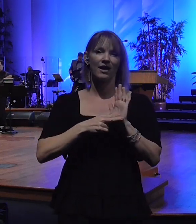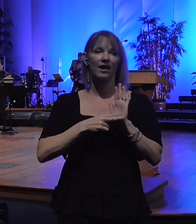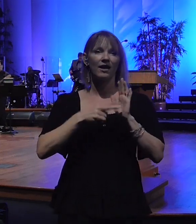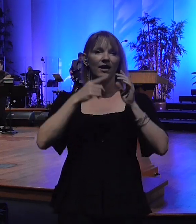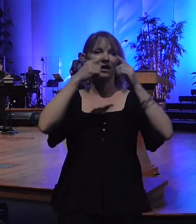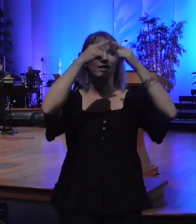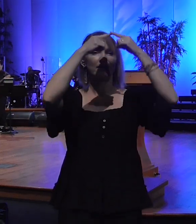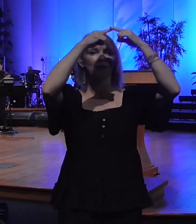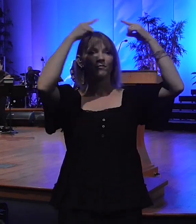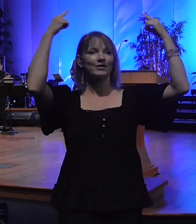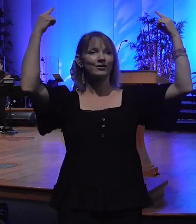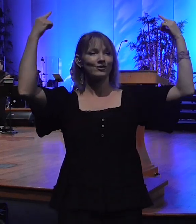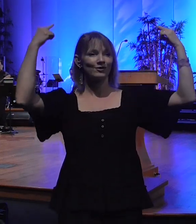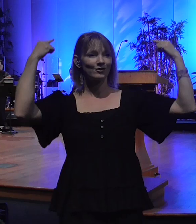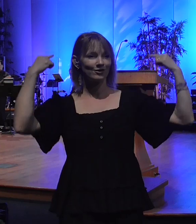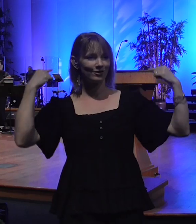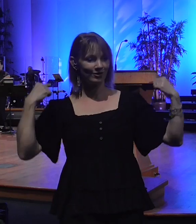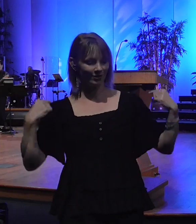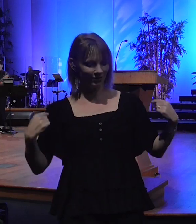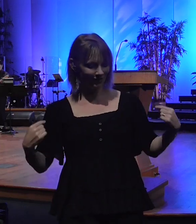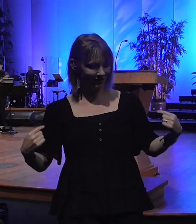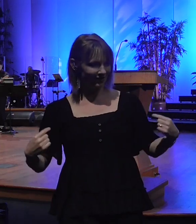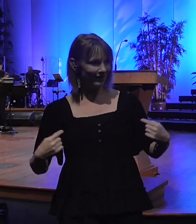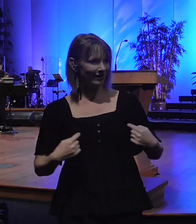on the picture.